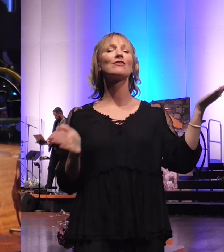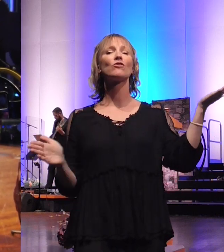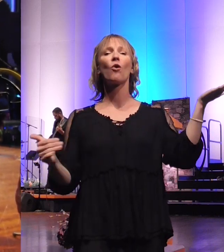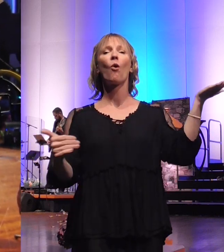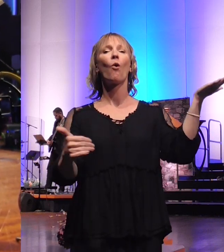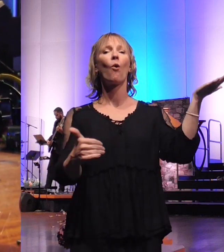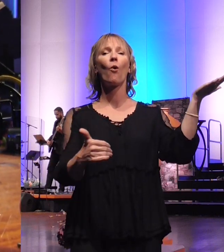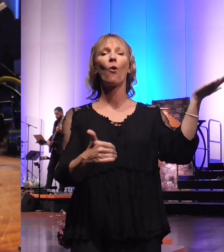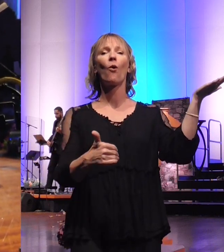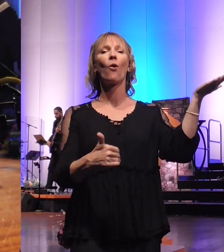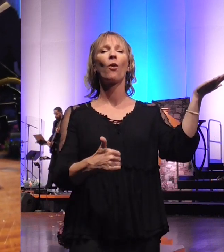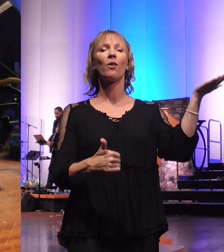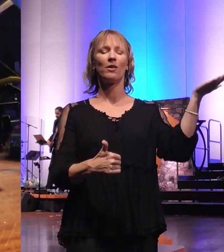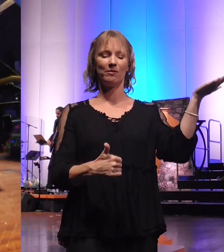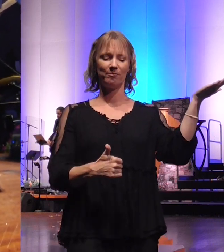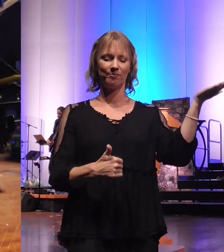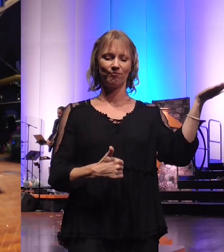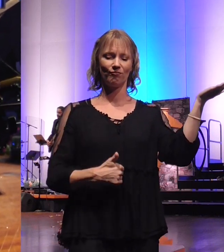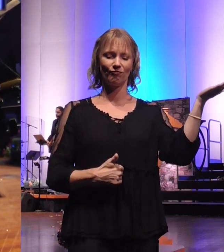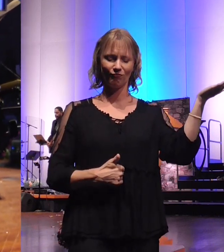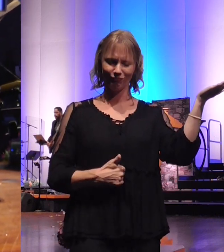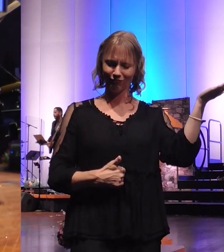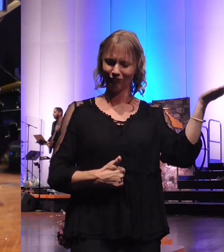my soul.